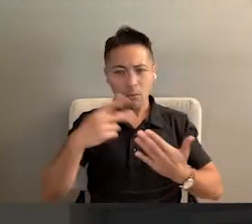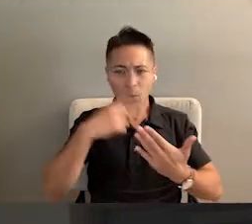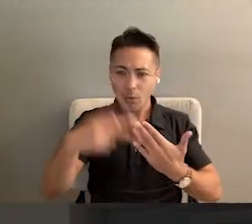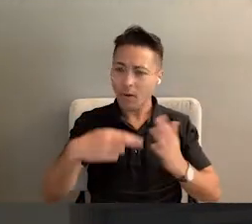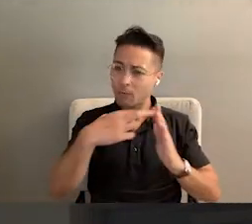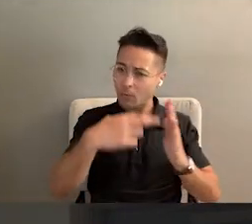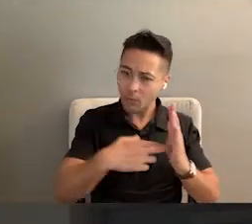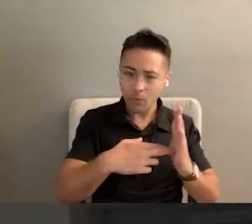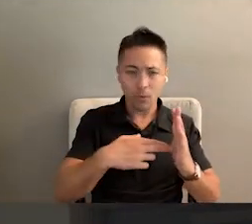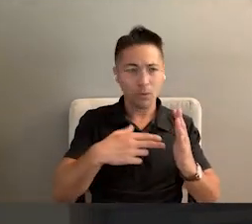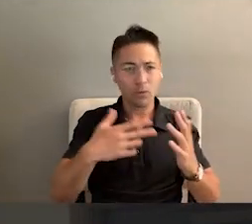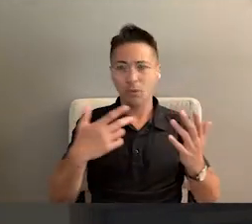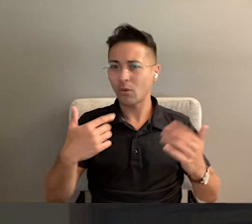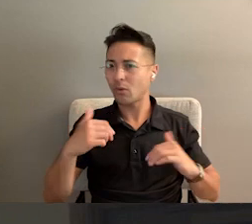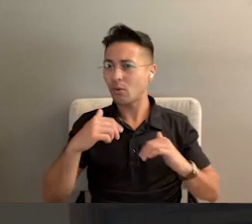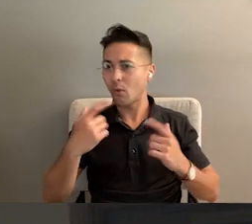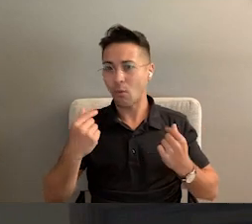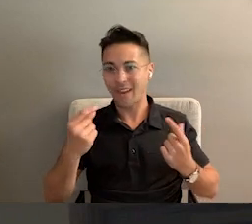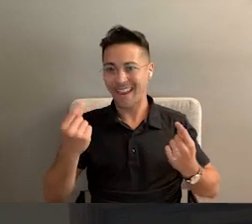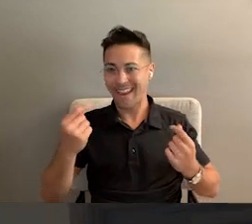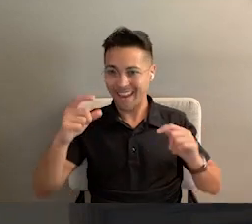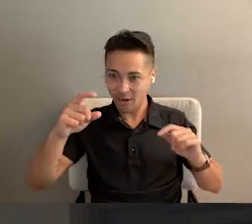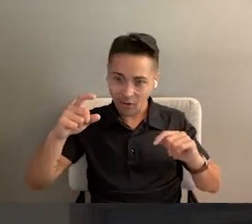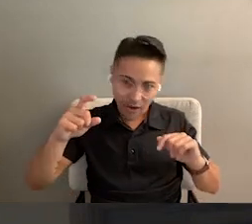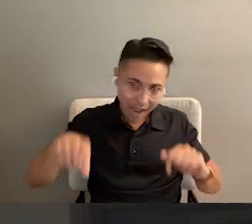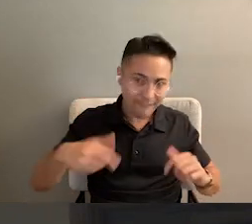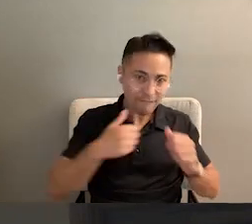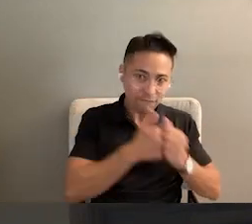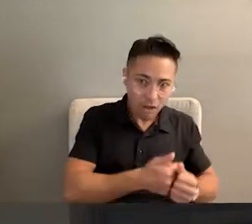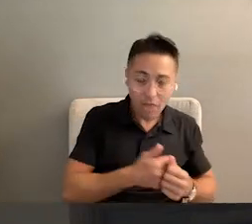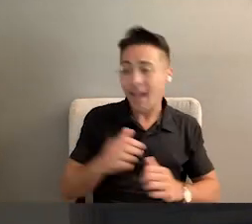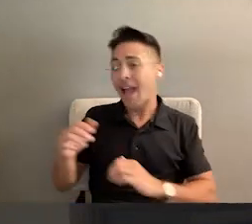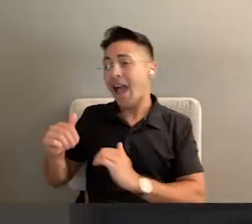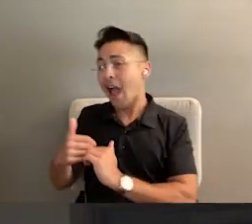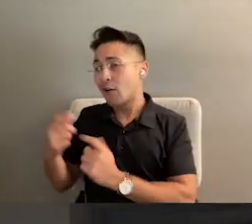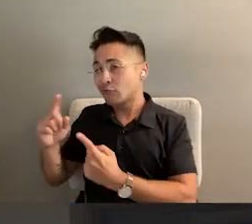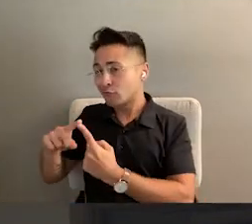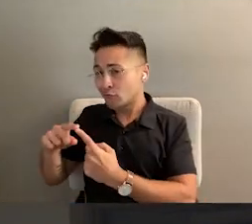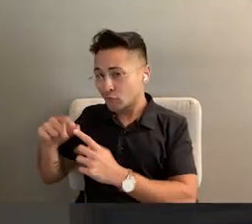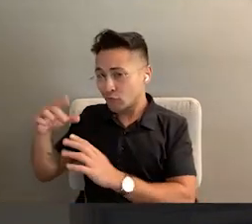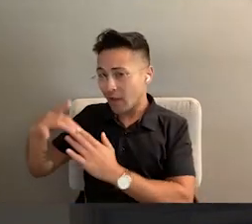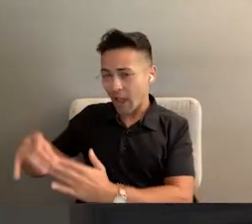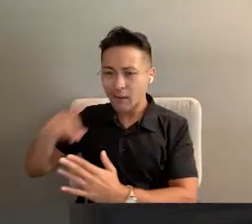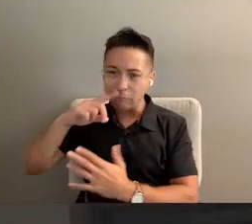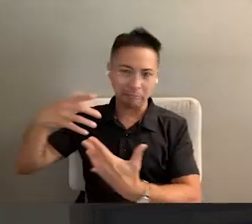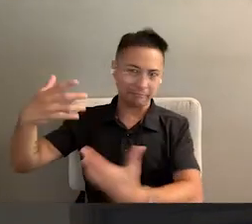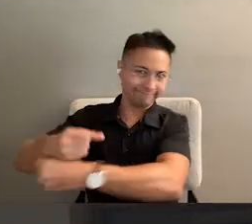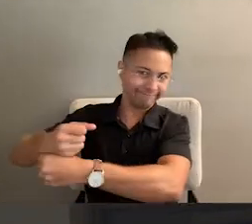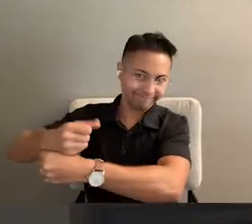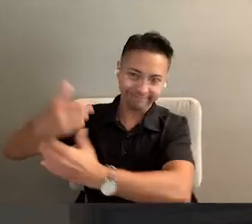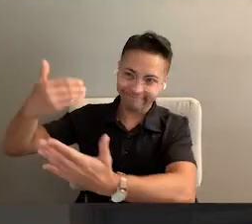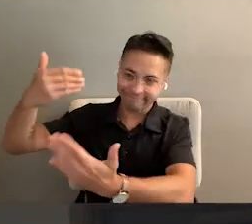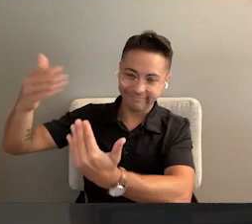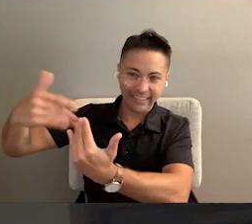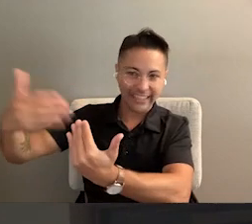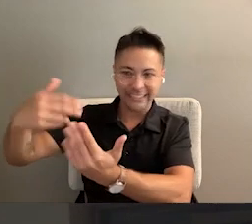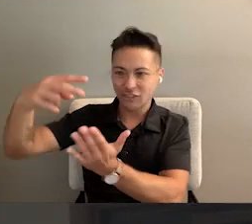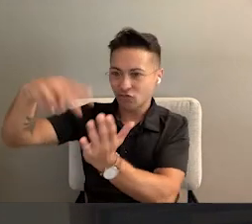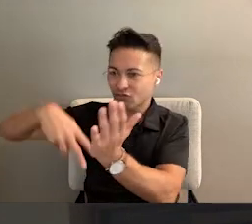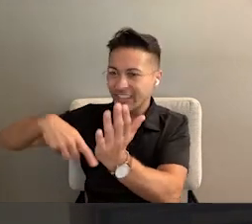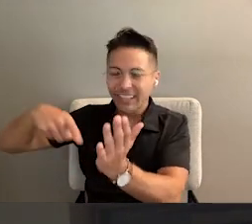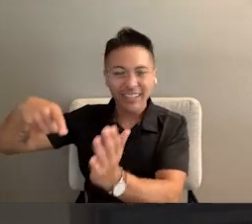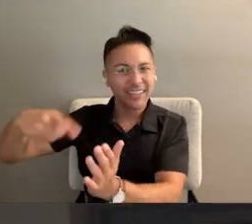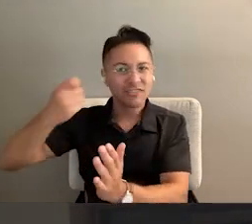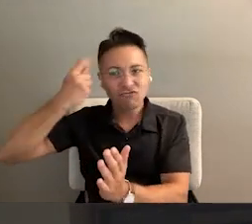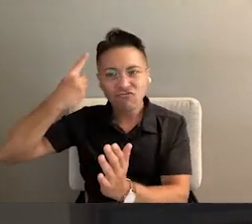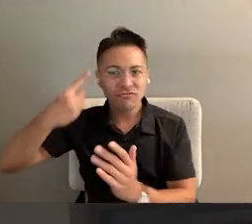rule. It gives all the program rules and regulations that we have to follow. The how-to guide is a lot simpler to read. It's the